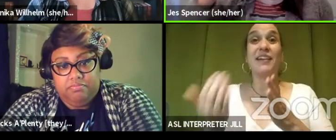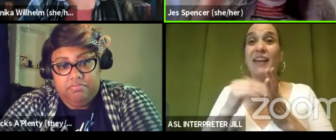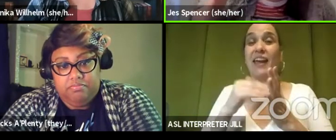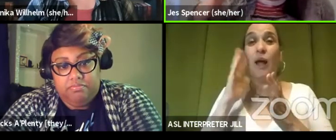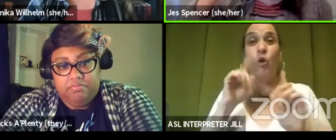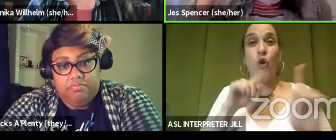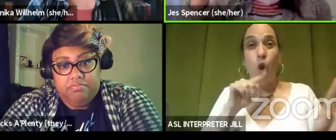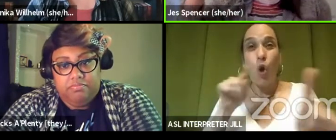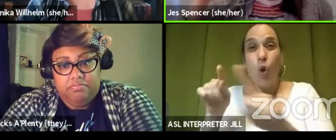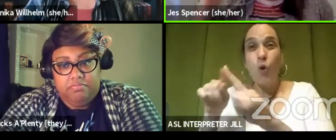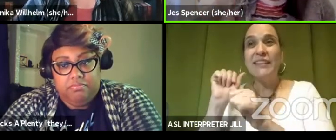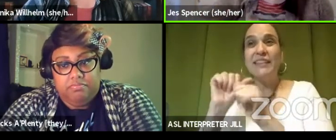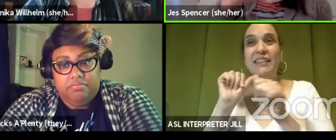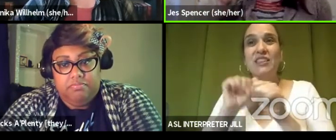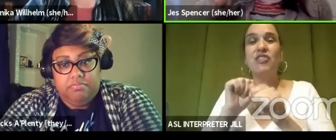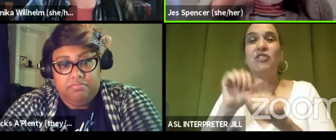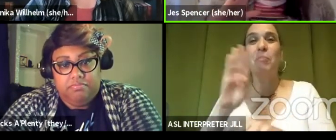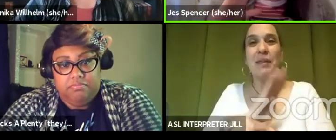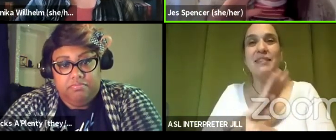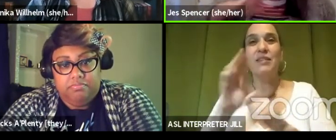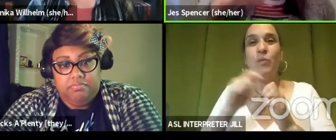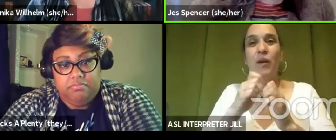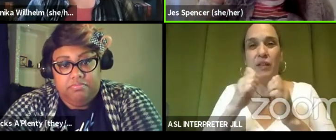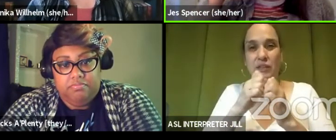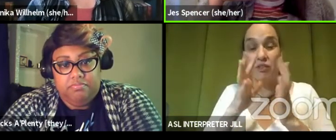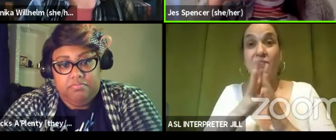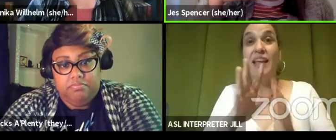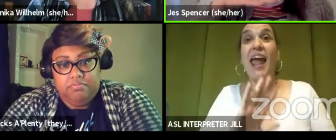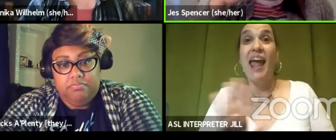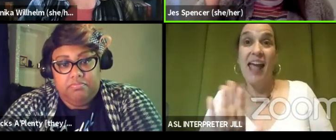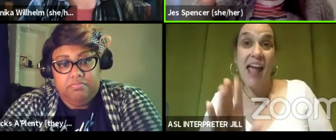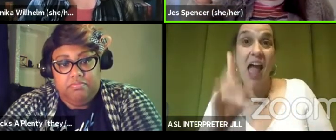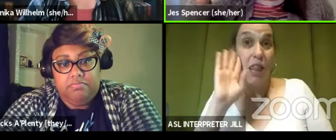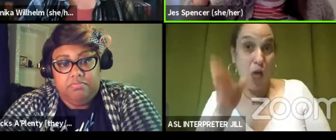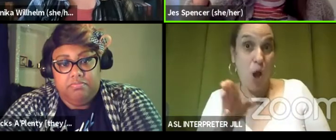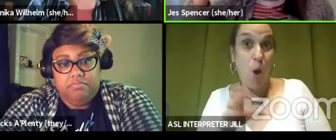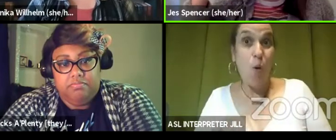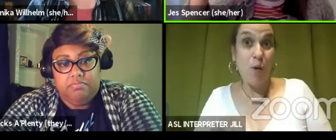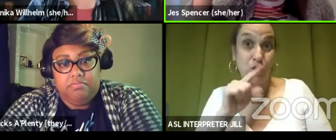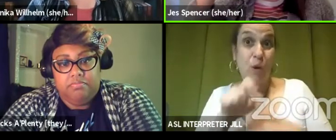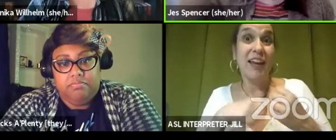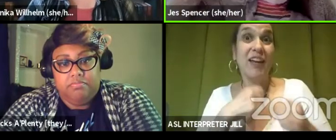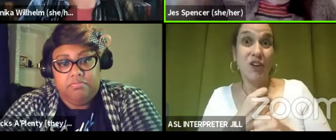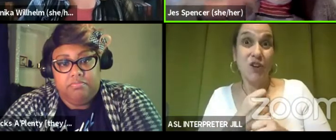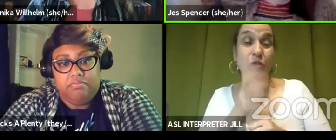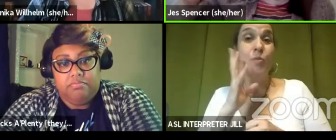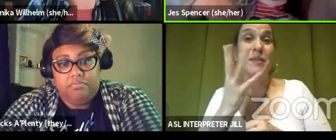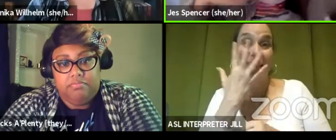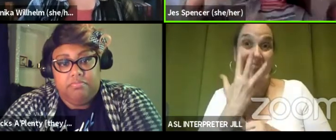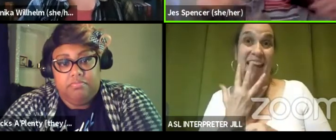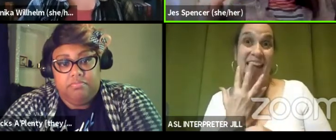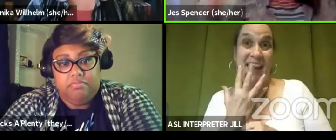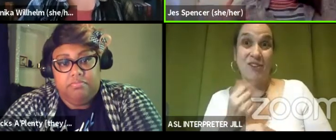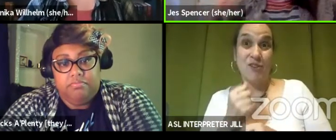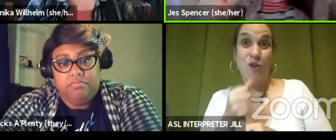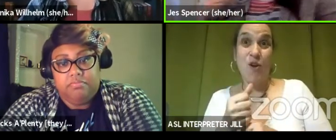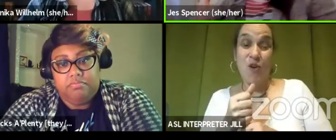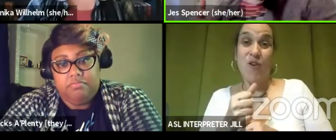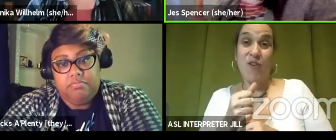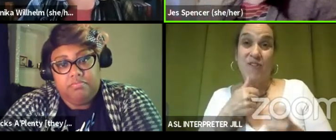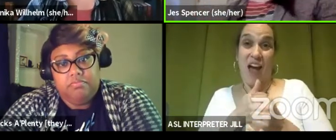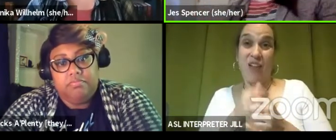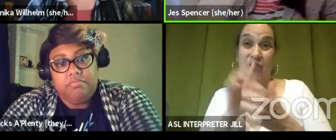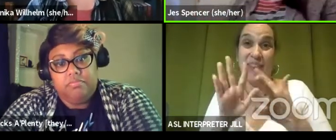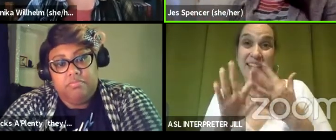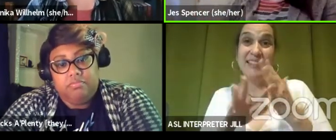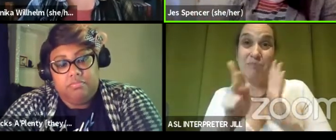company when they're starting and being like, yo, in 20 years, you're going to be sad you don't instigate these policies